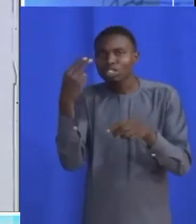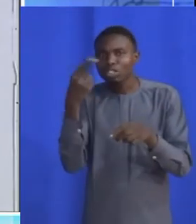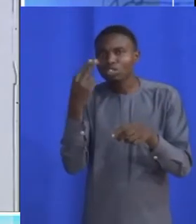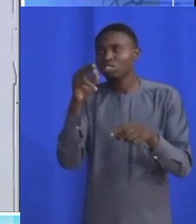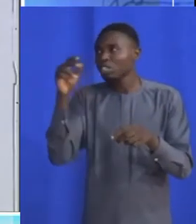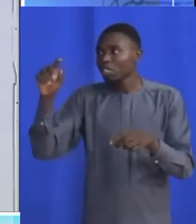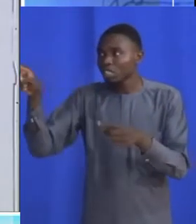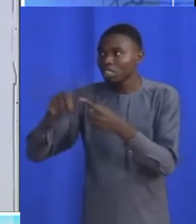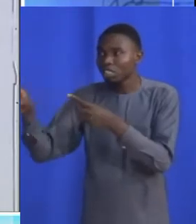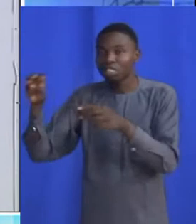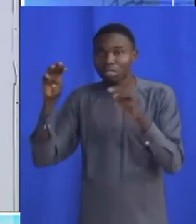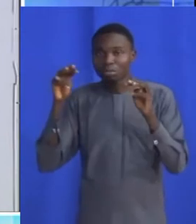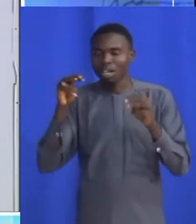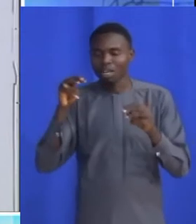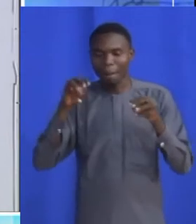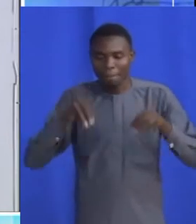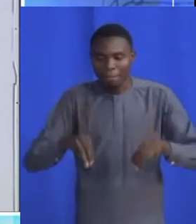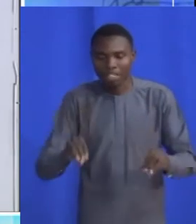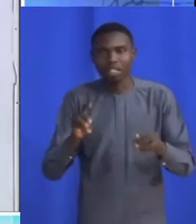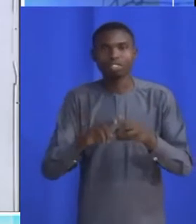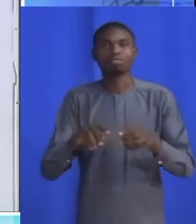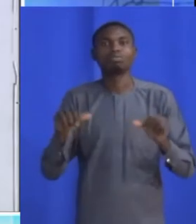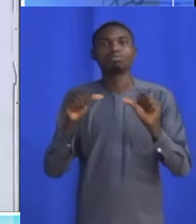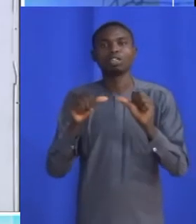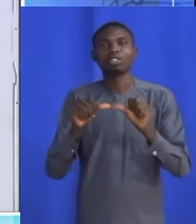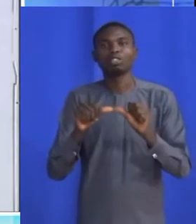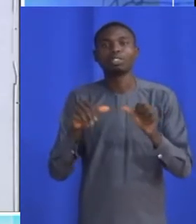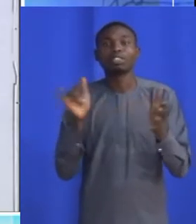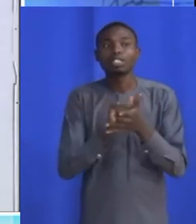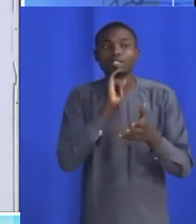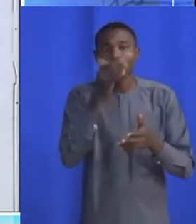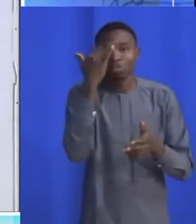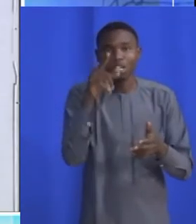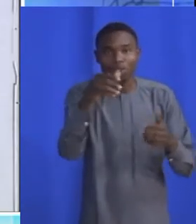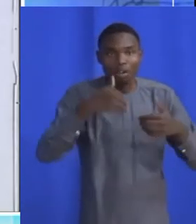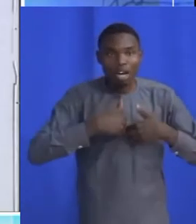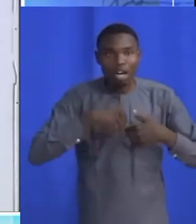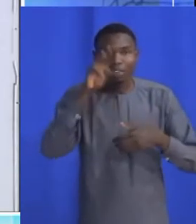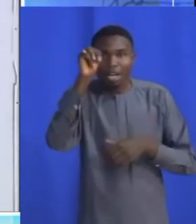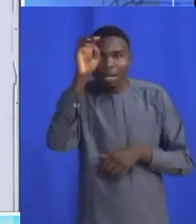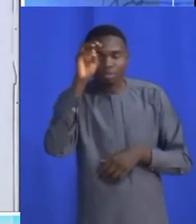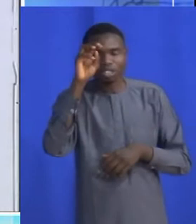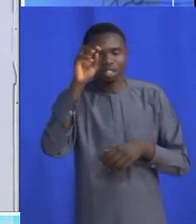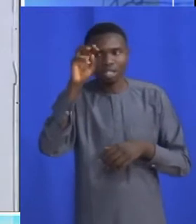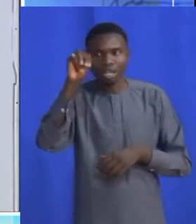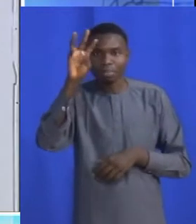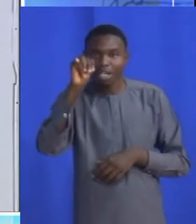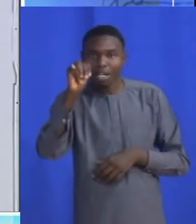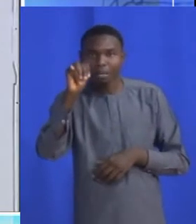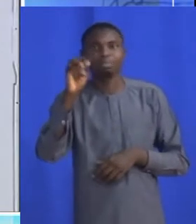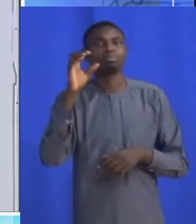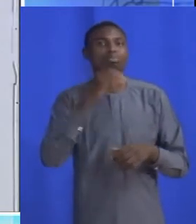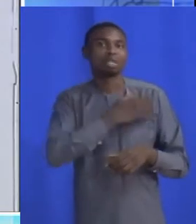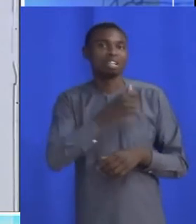status, excuse me, you must obey the law of the land. Everybody is below the law. Secondly, we look